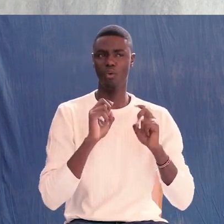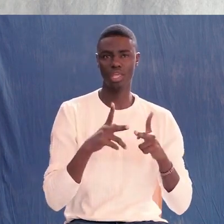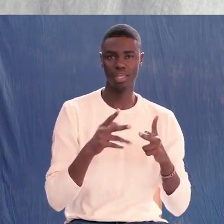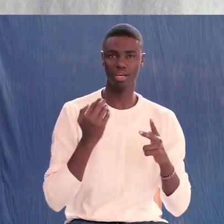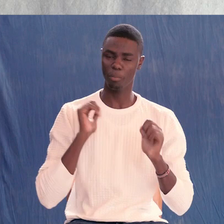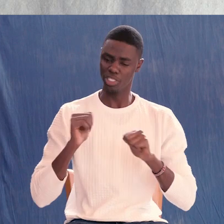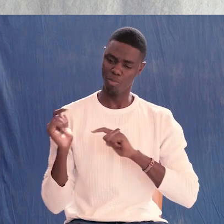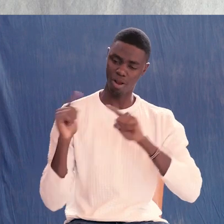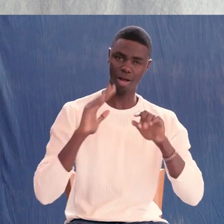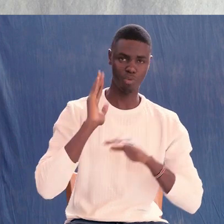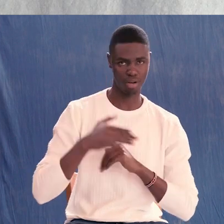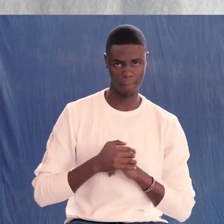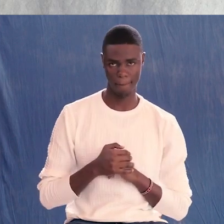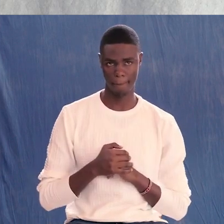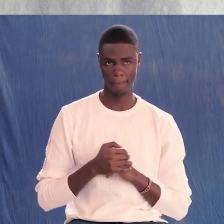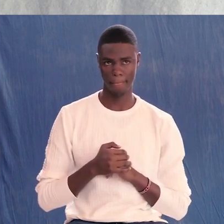slot it in.